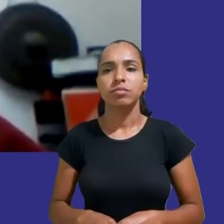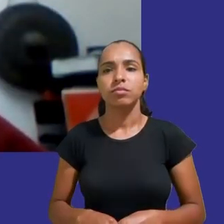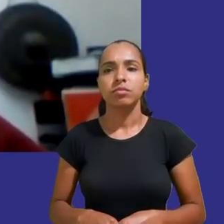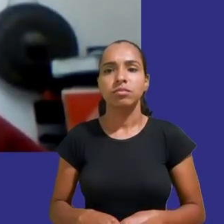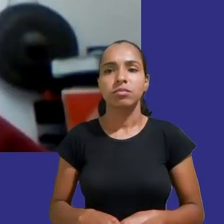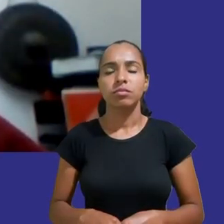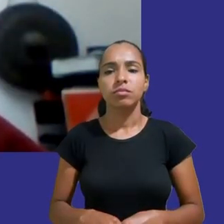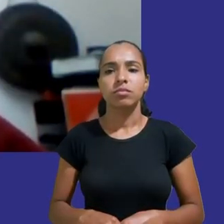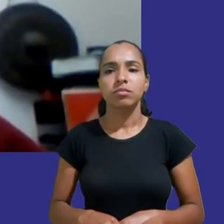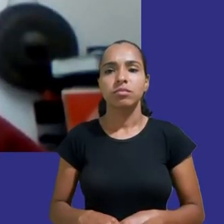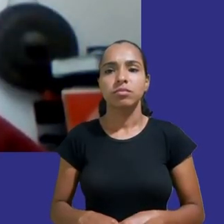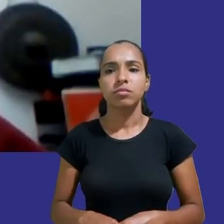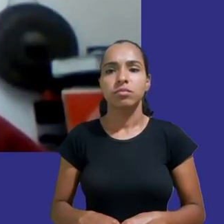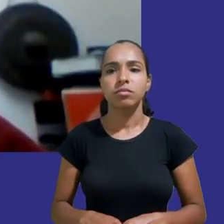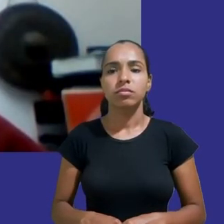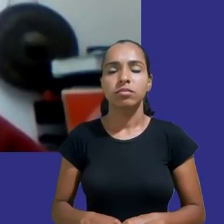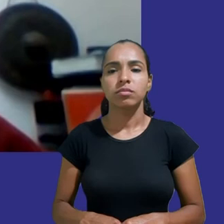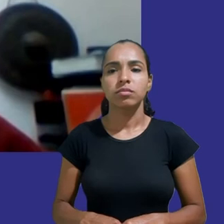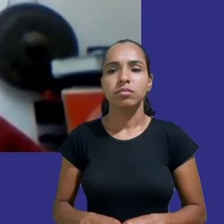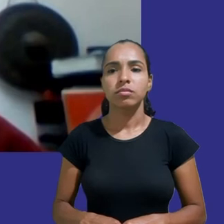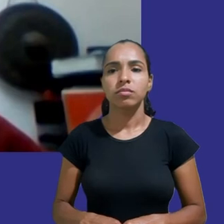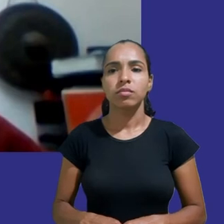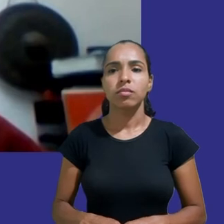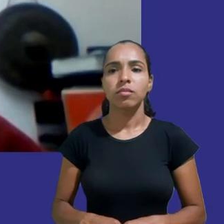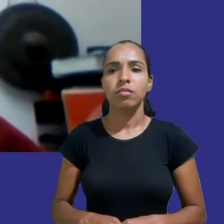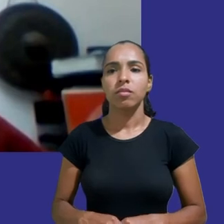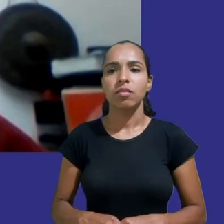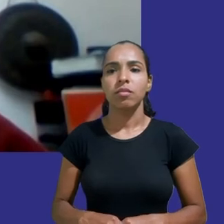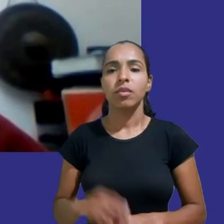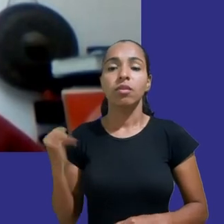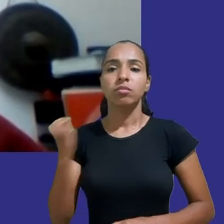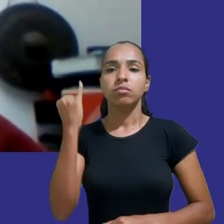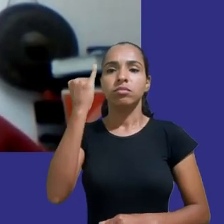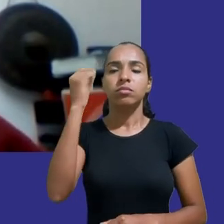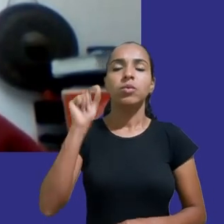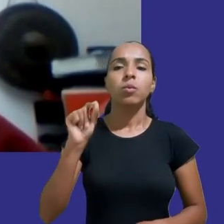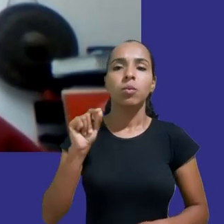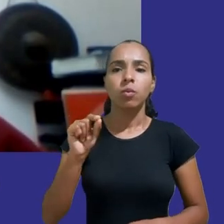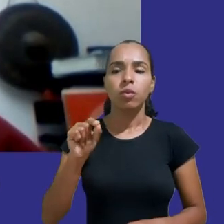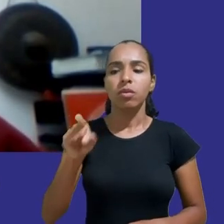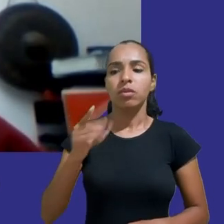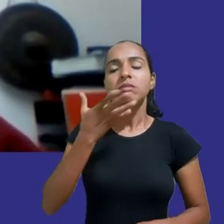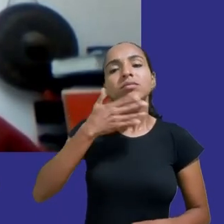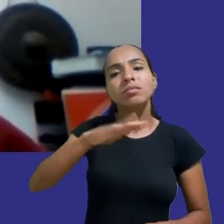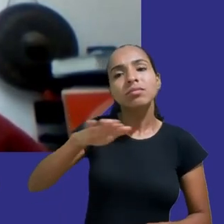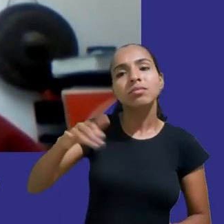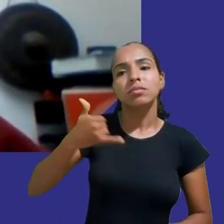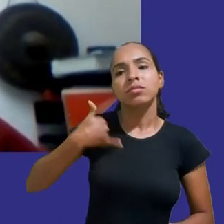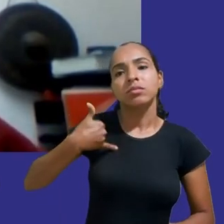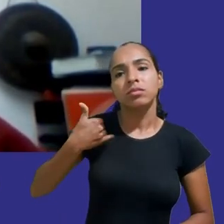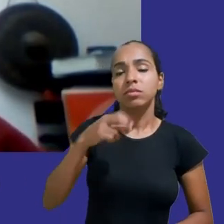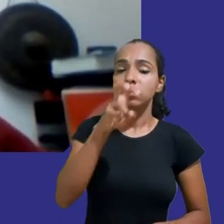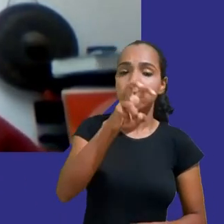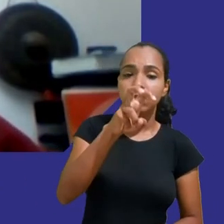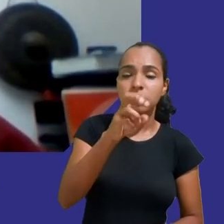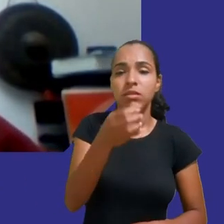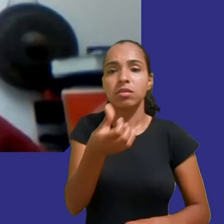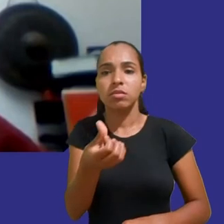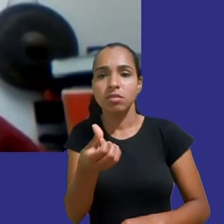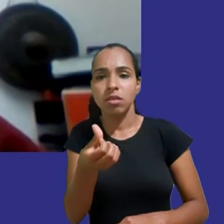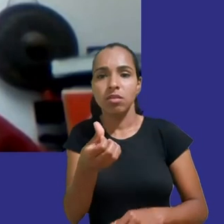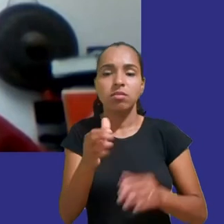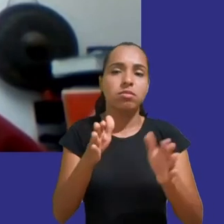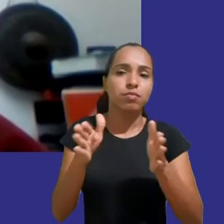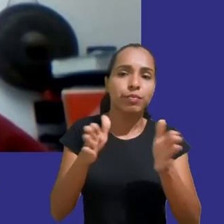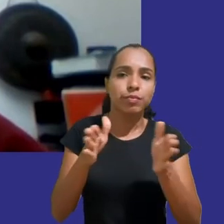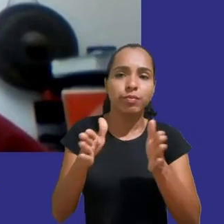remember these are children as young as five or six engaging with digital infrastructure primarily